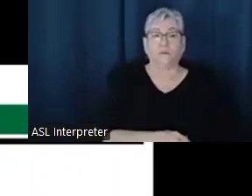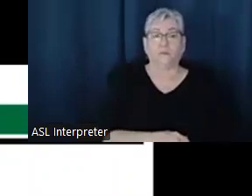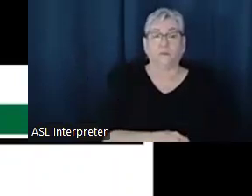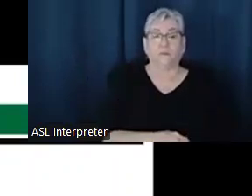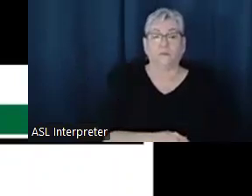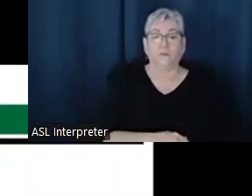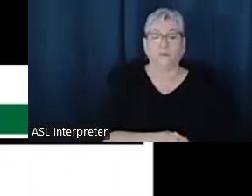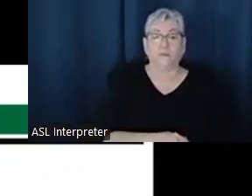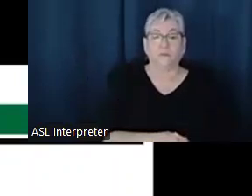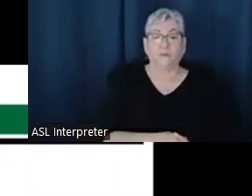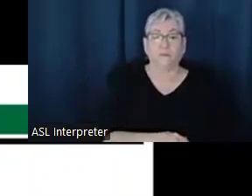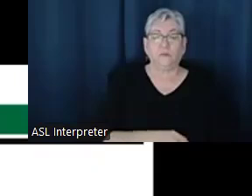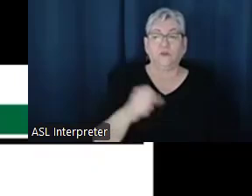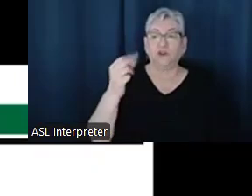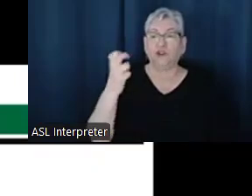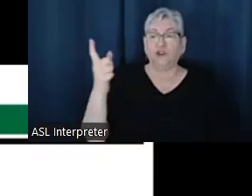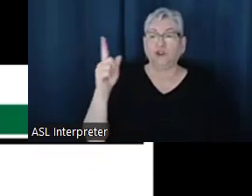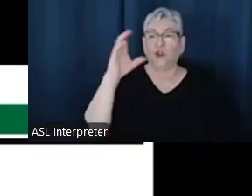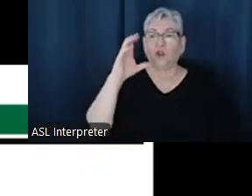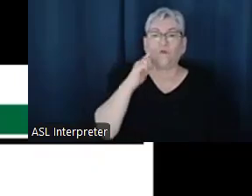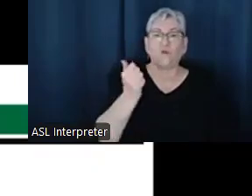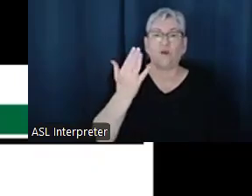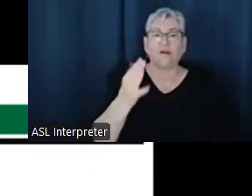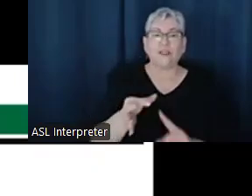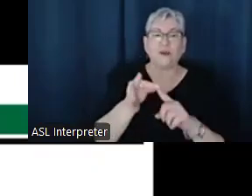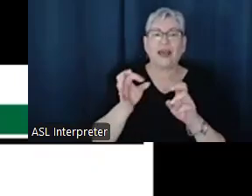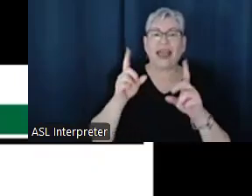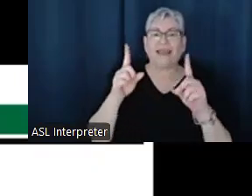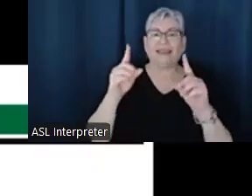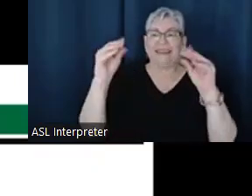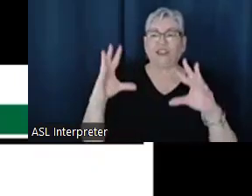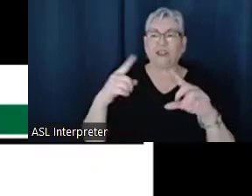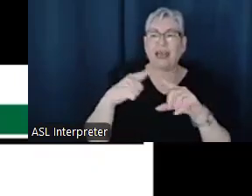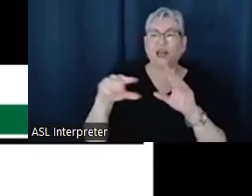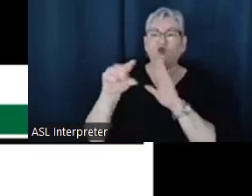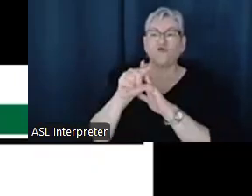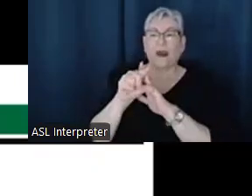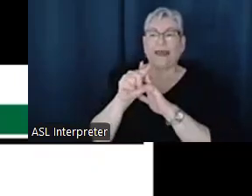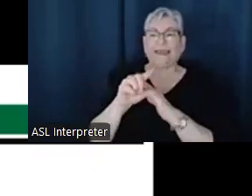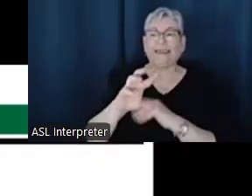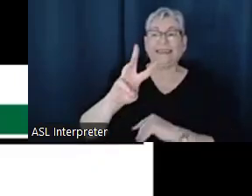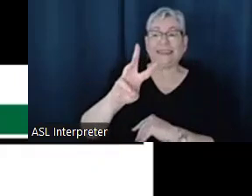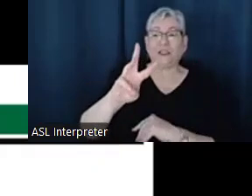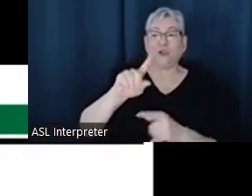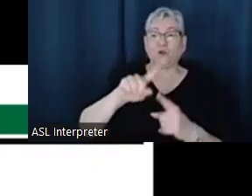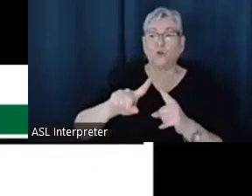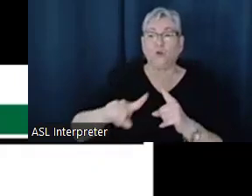She says she's looking to provide the special ed teachers in grades 6 to 12.